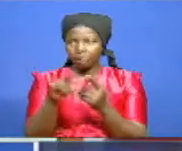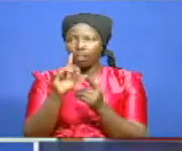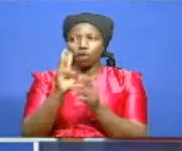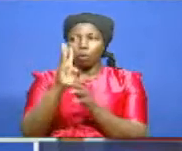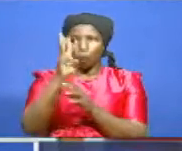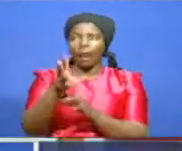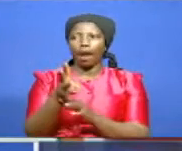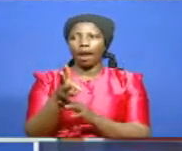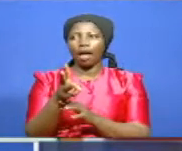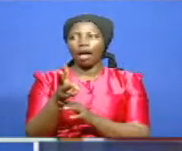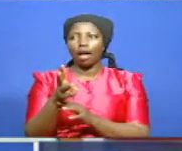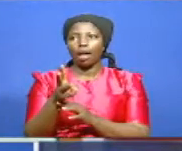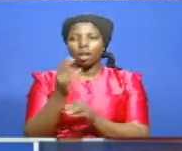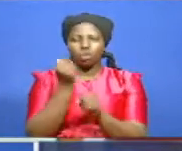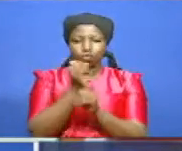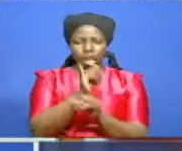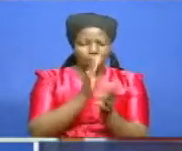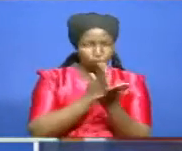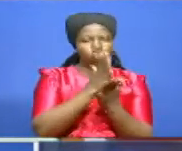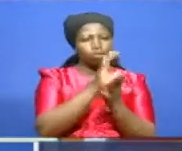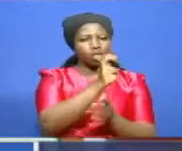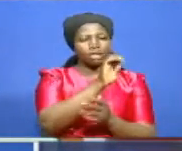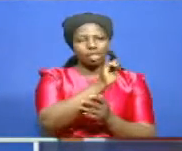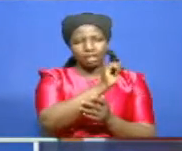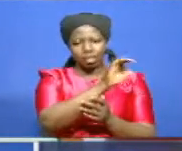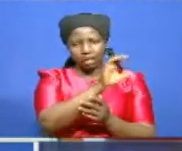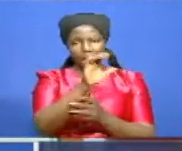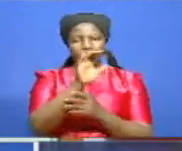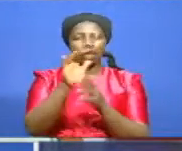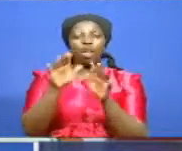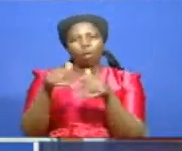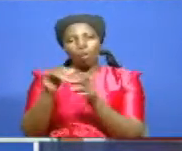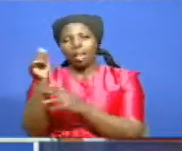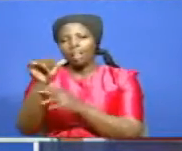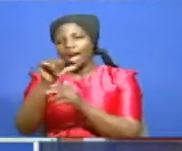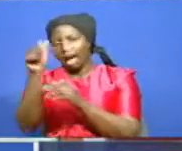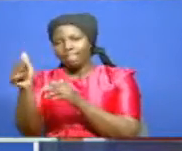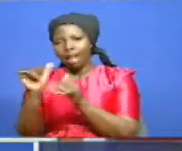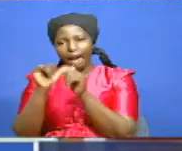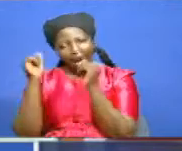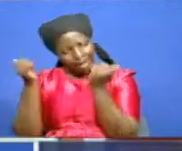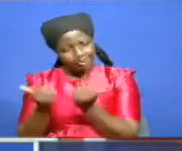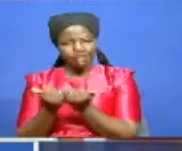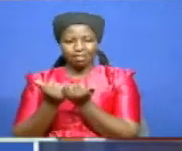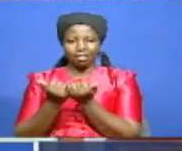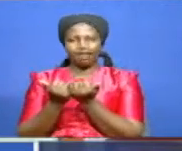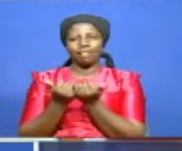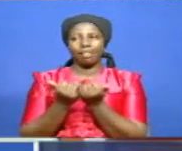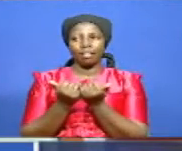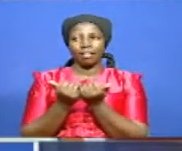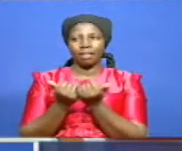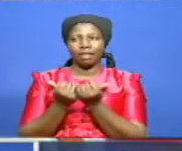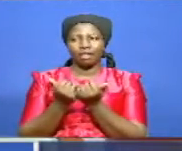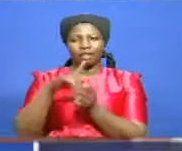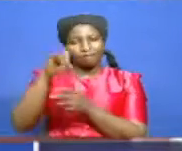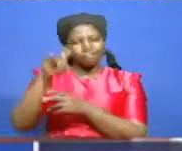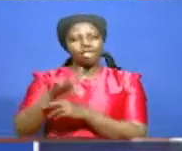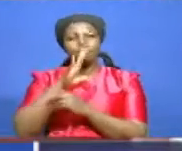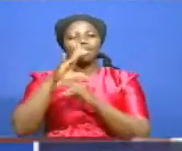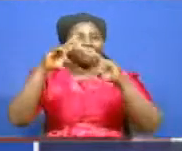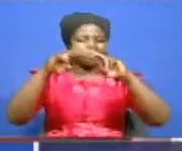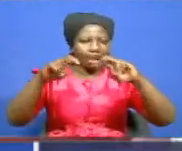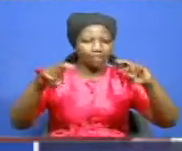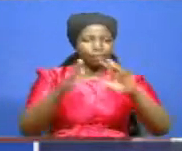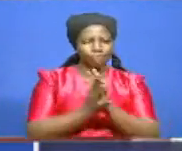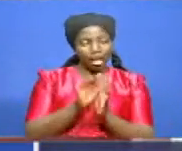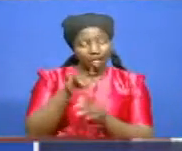through EACC and any other agency, be placed under a spotlight.